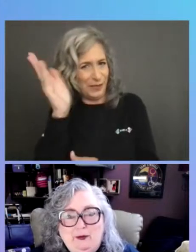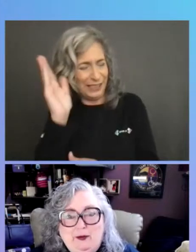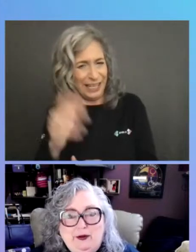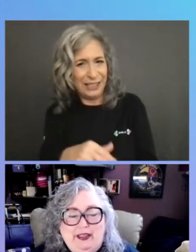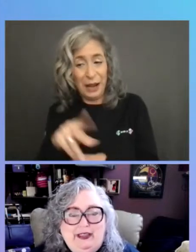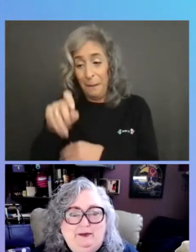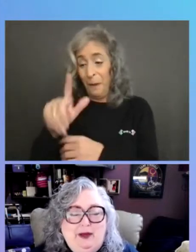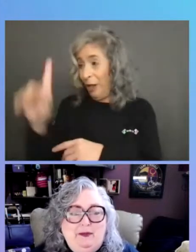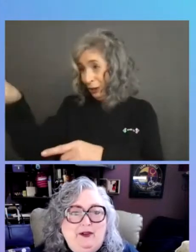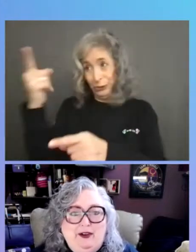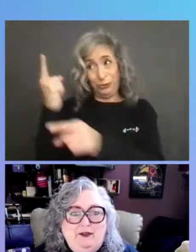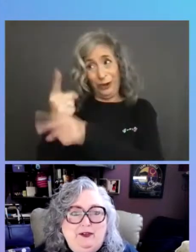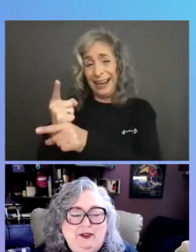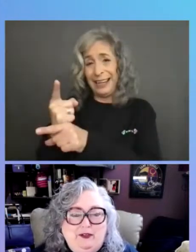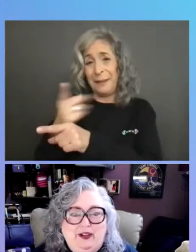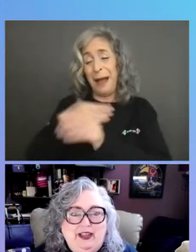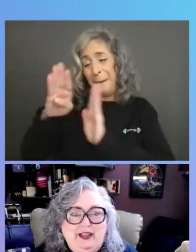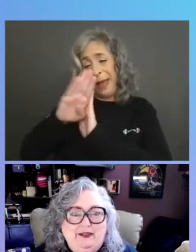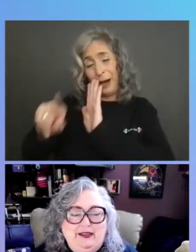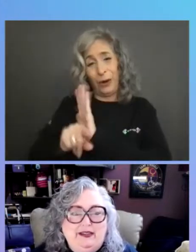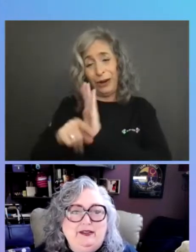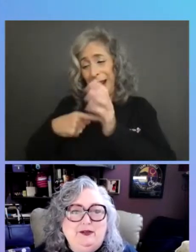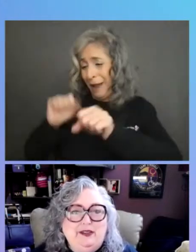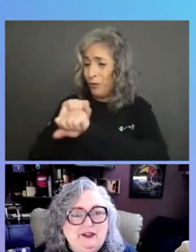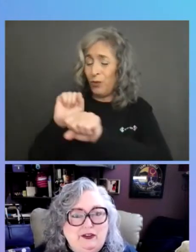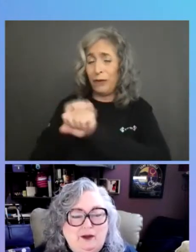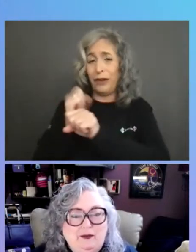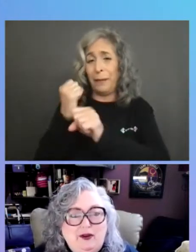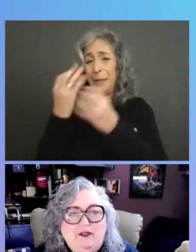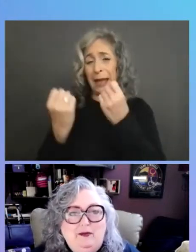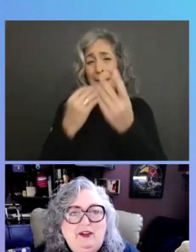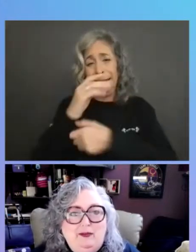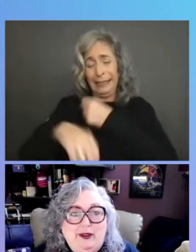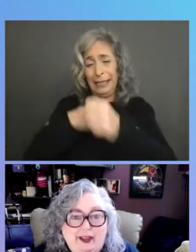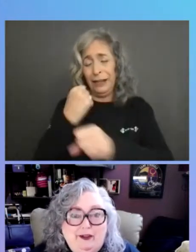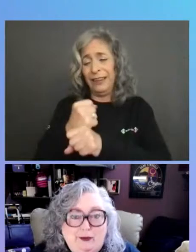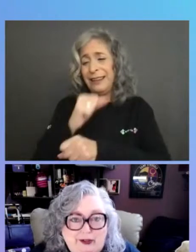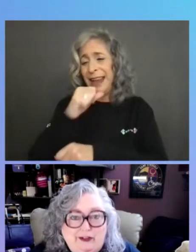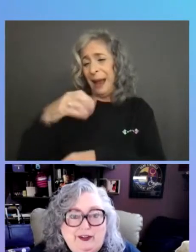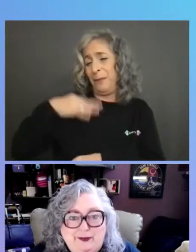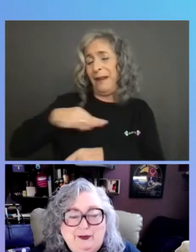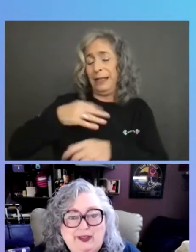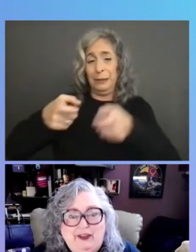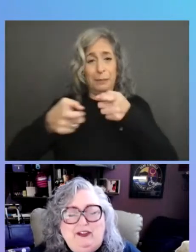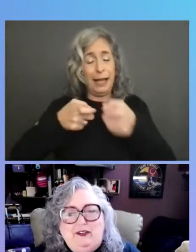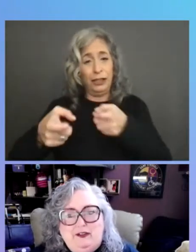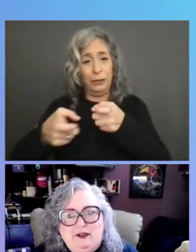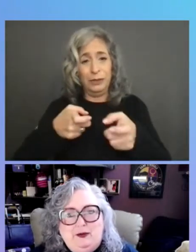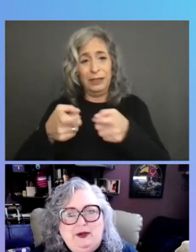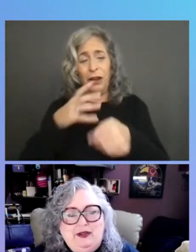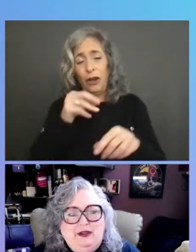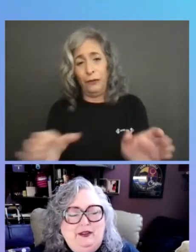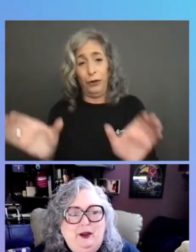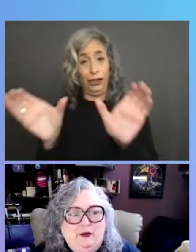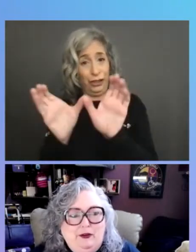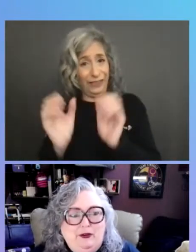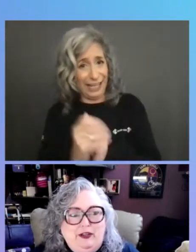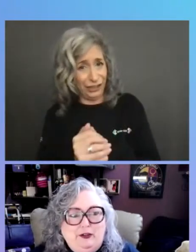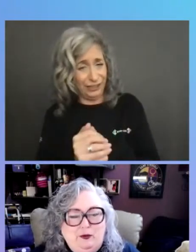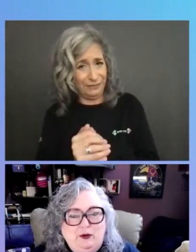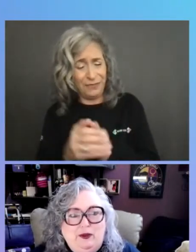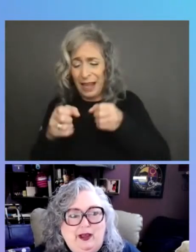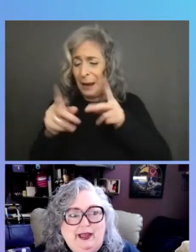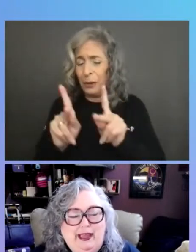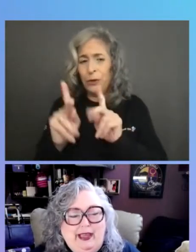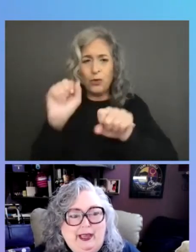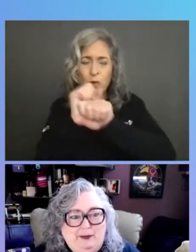right. I work in my background for several decades is in association or nonprofit management and credentialing and certification. So the opportunity